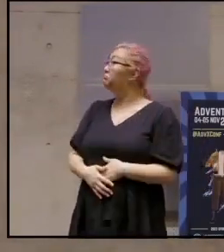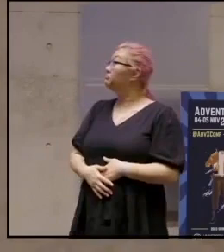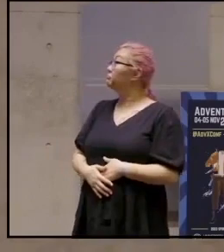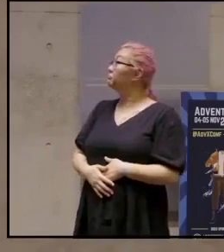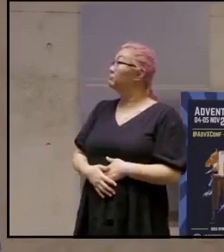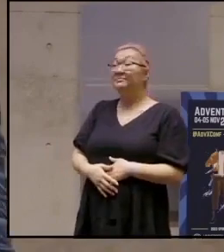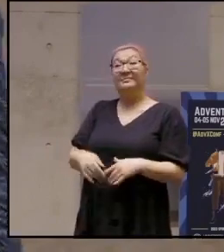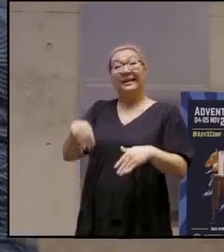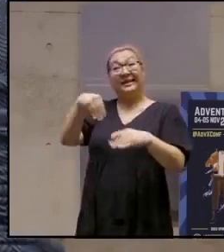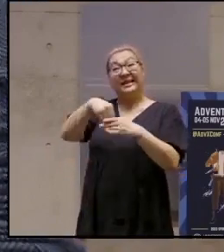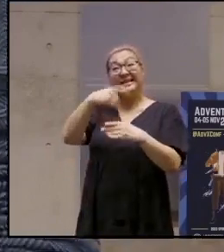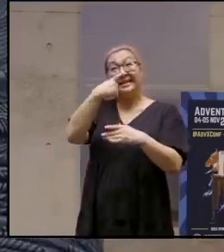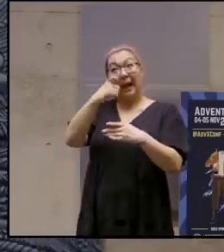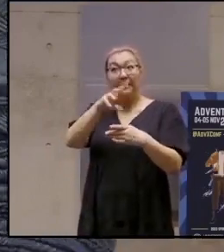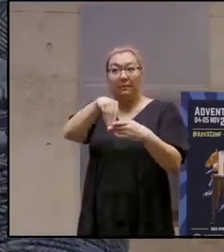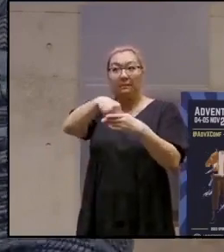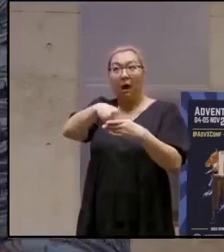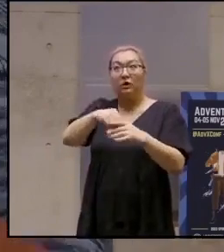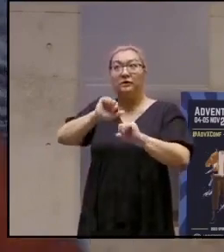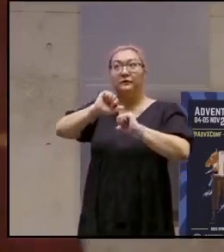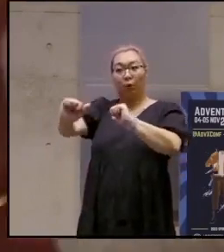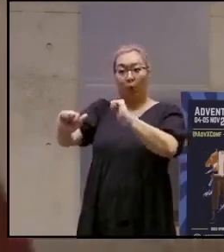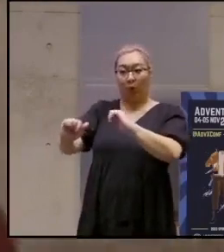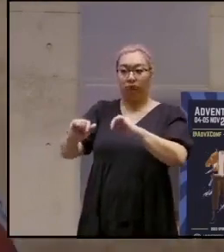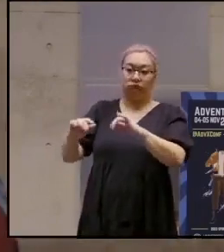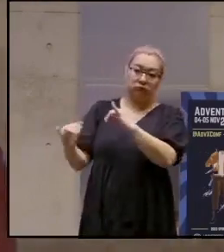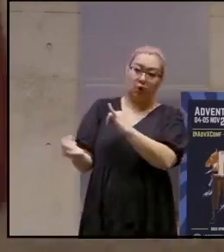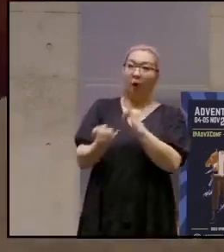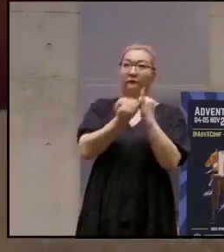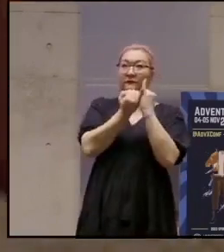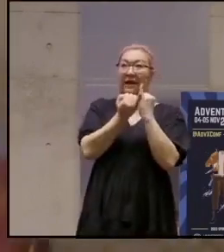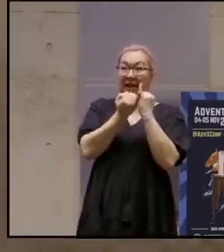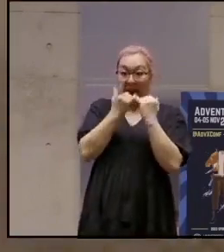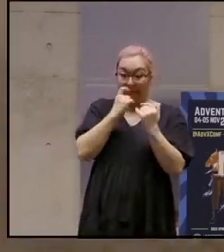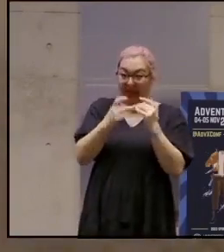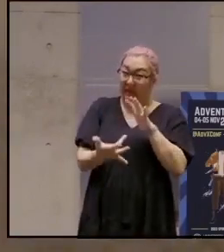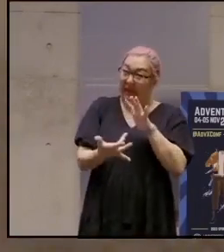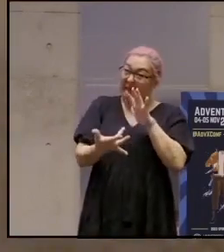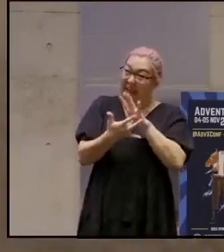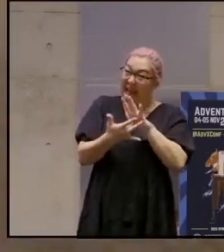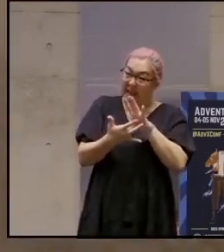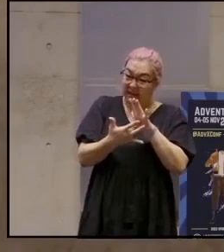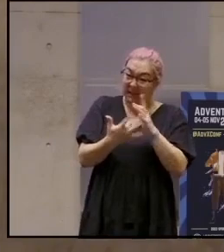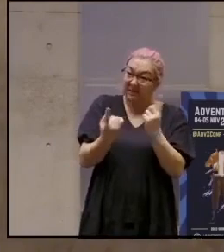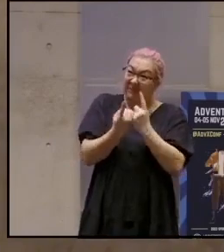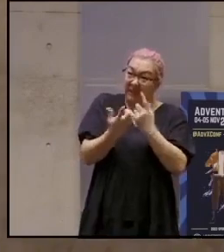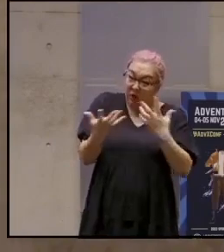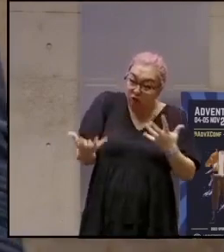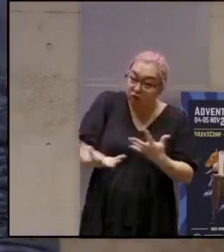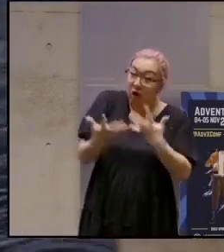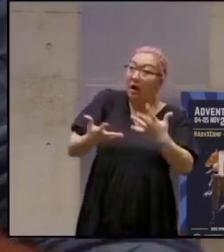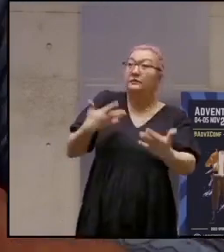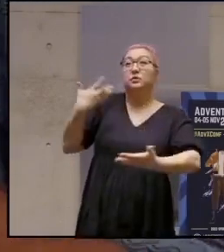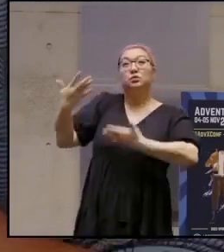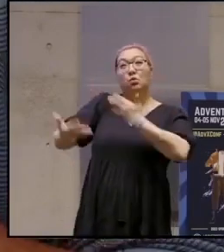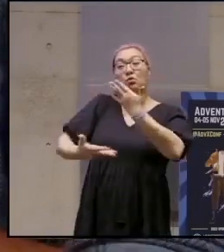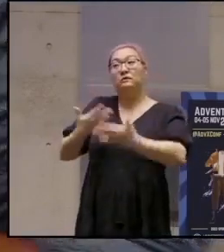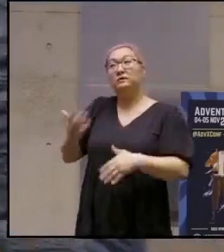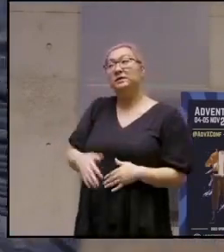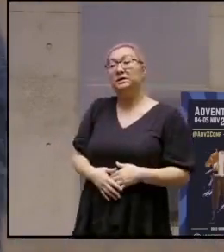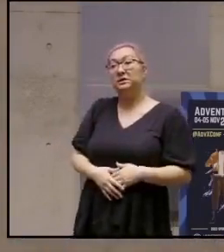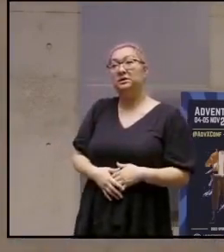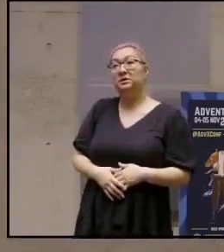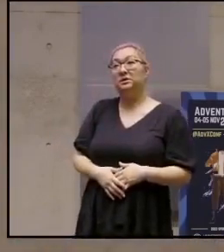central narrative conflict. It could drive your entire story. It could be a side quest. It could just fill out the middle part of your game. It could be something